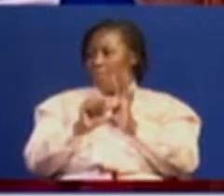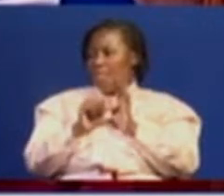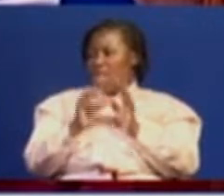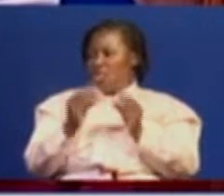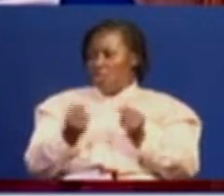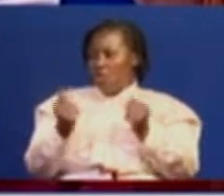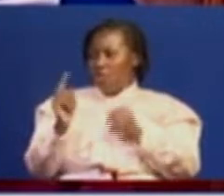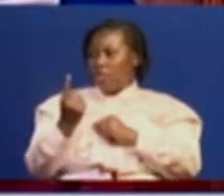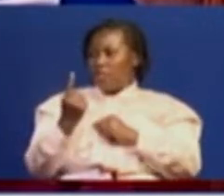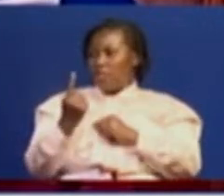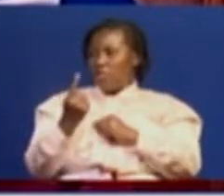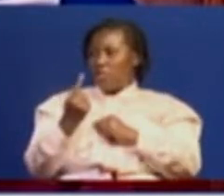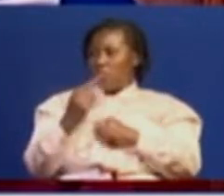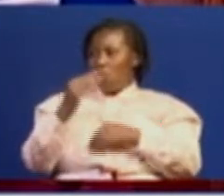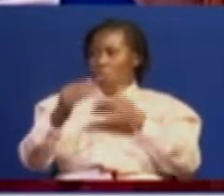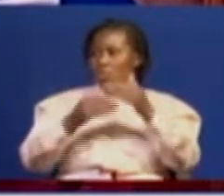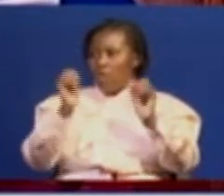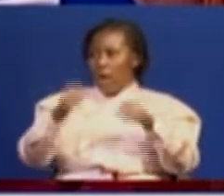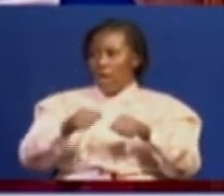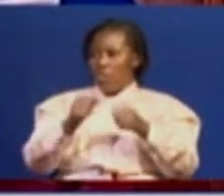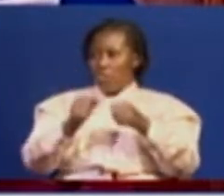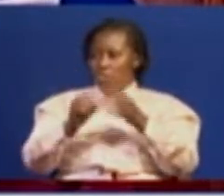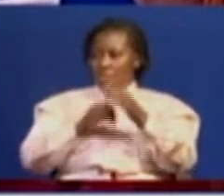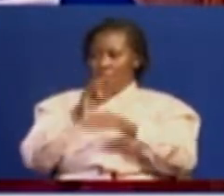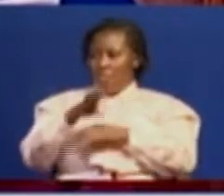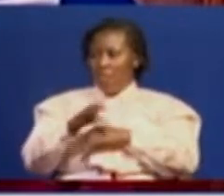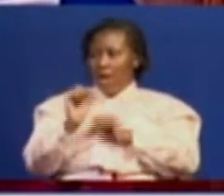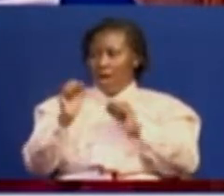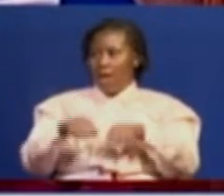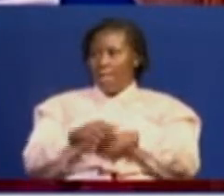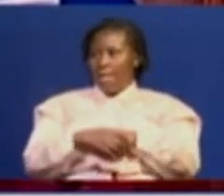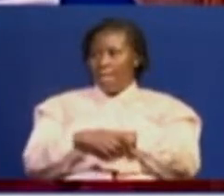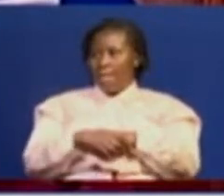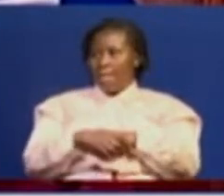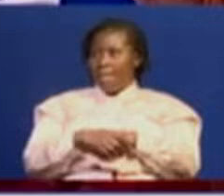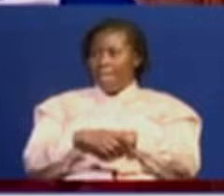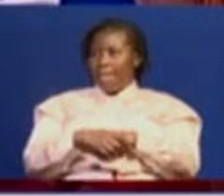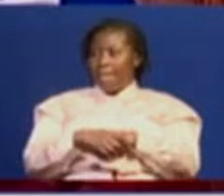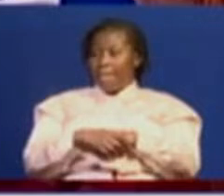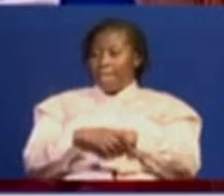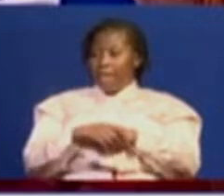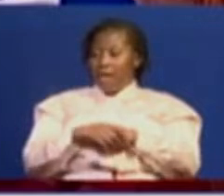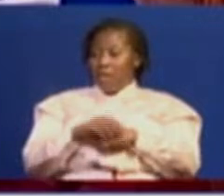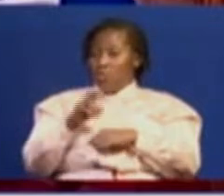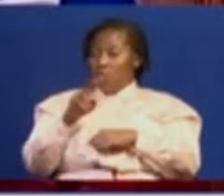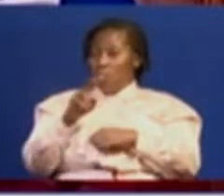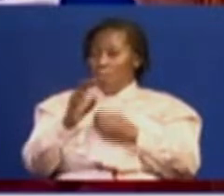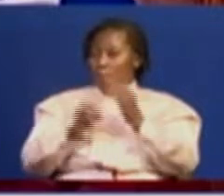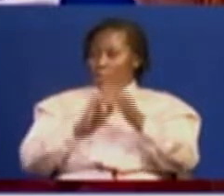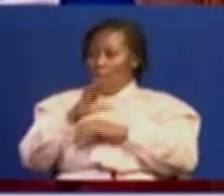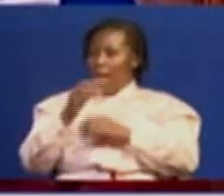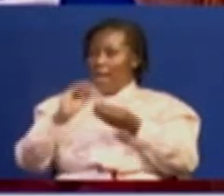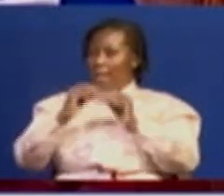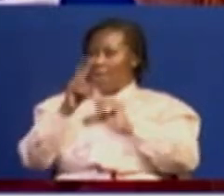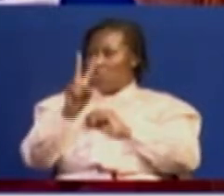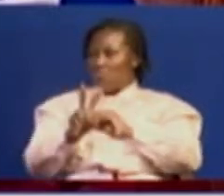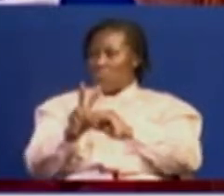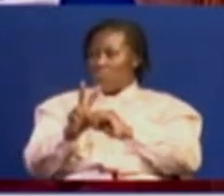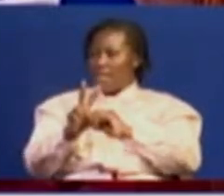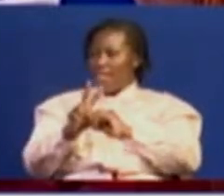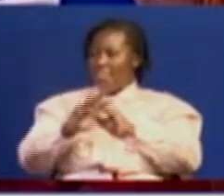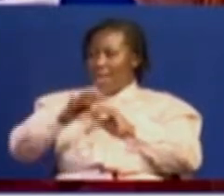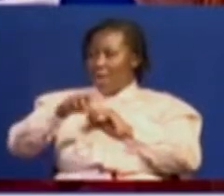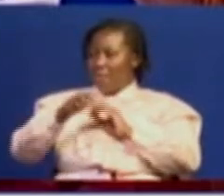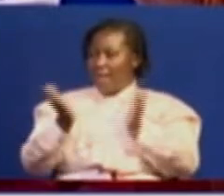issues that we can. Very well. You may proceed to play the video. Okay. Video number 2 in our bundle of